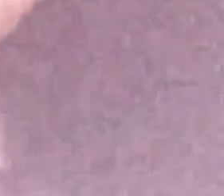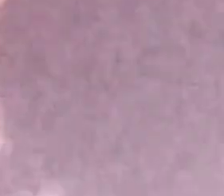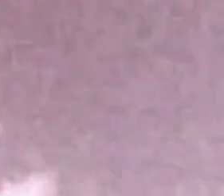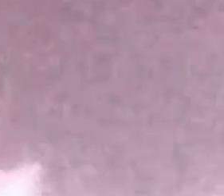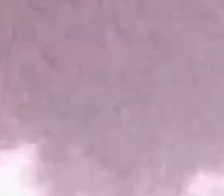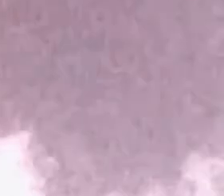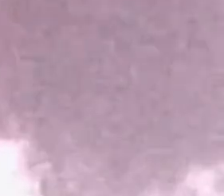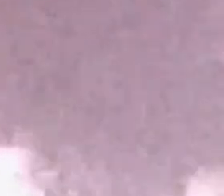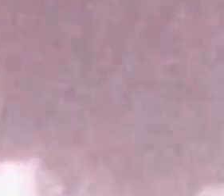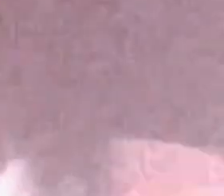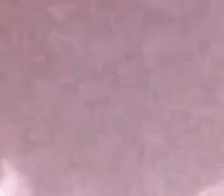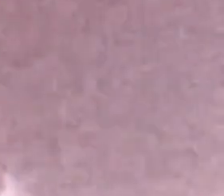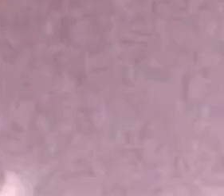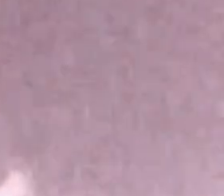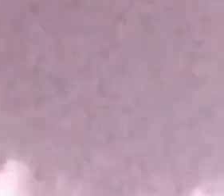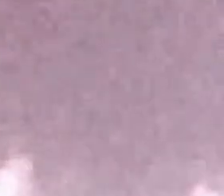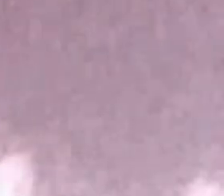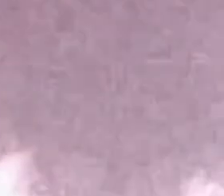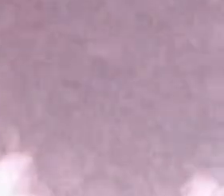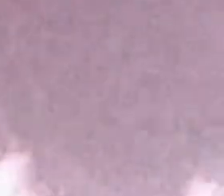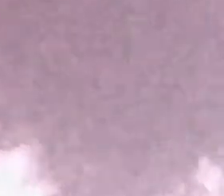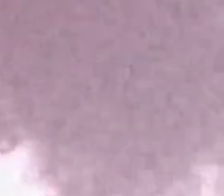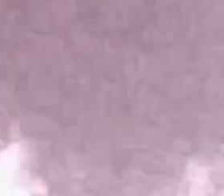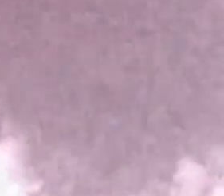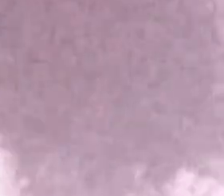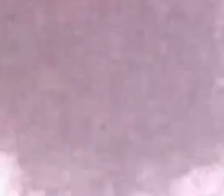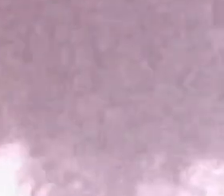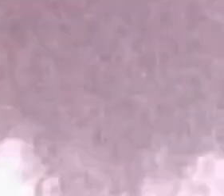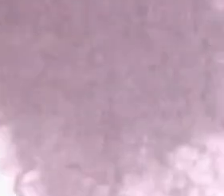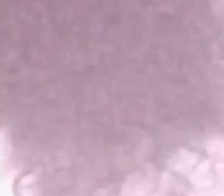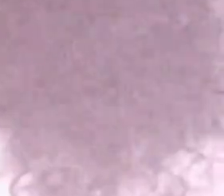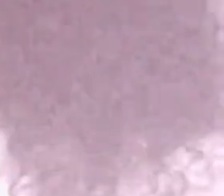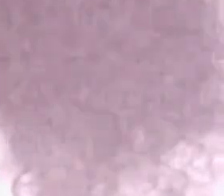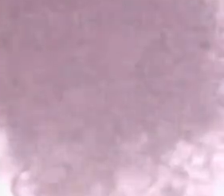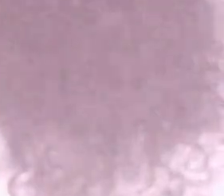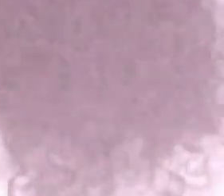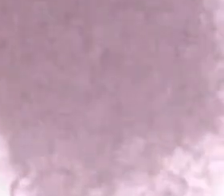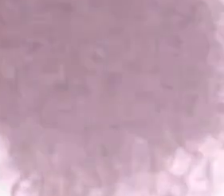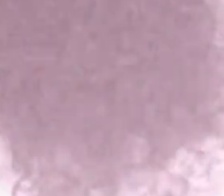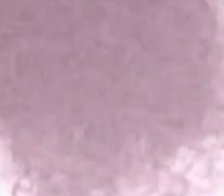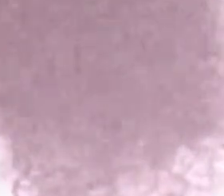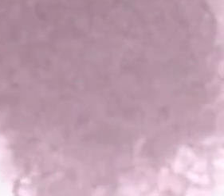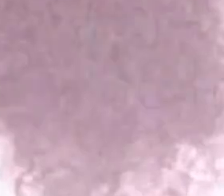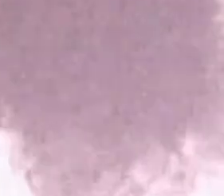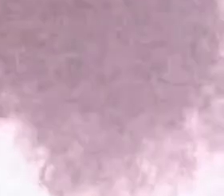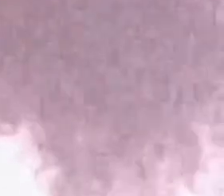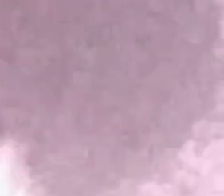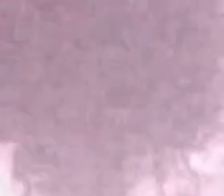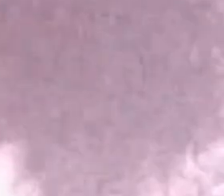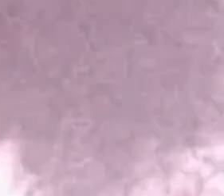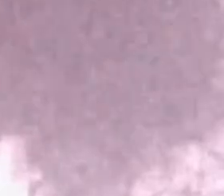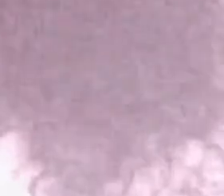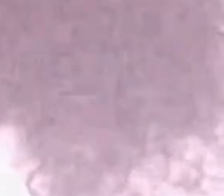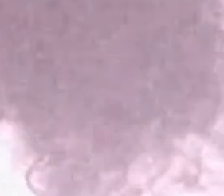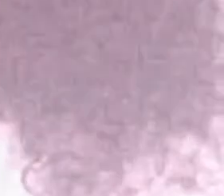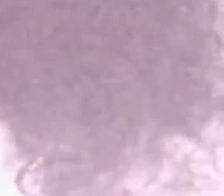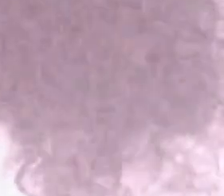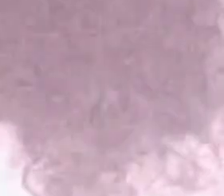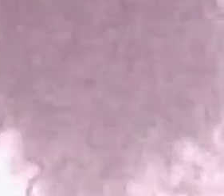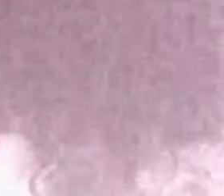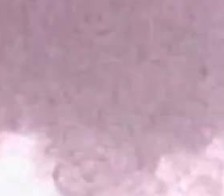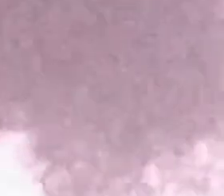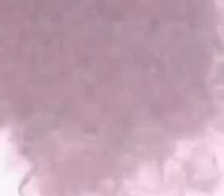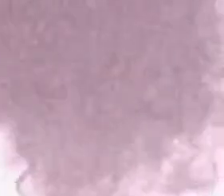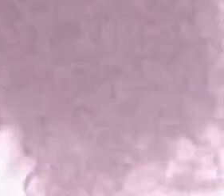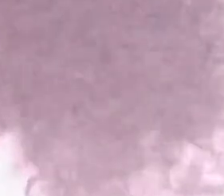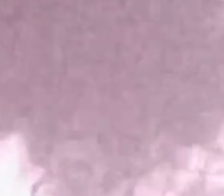that she can get a lot and knows that she will be successful. I am a sensitive person. You know, a lot of